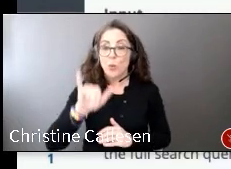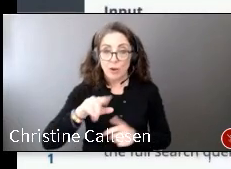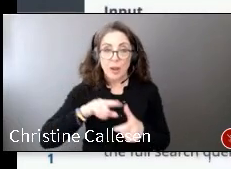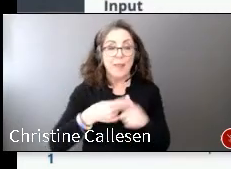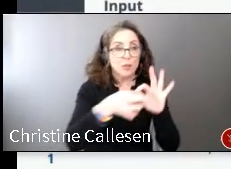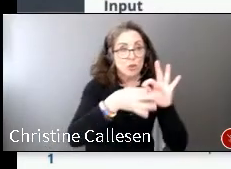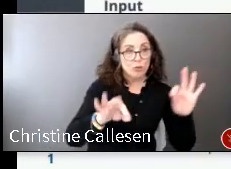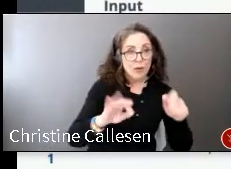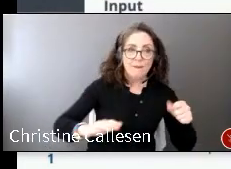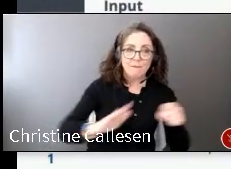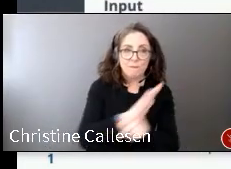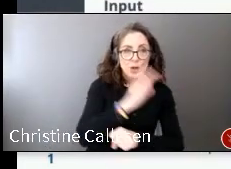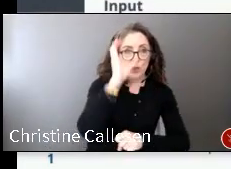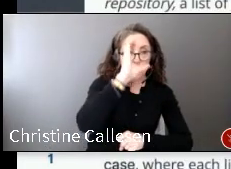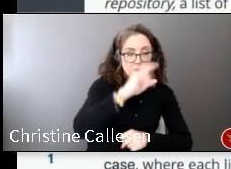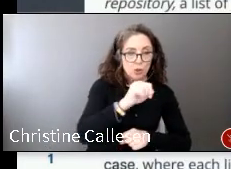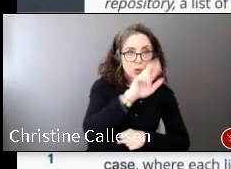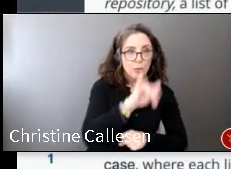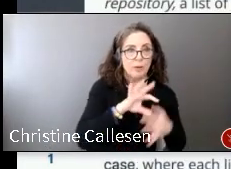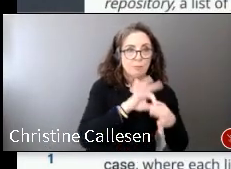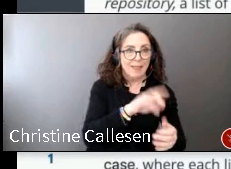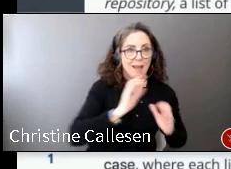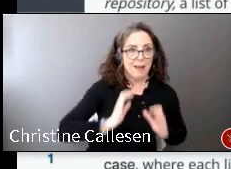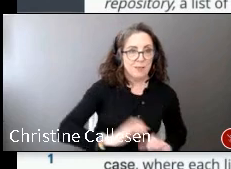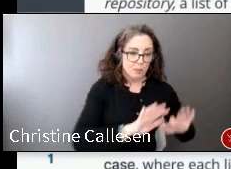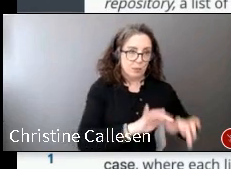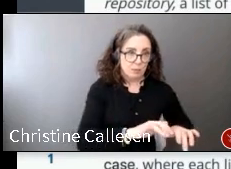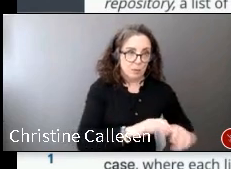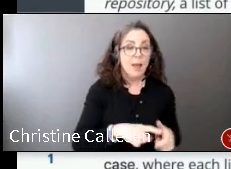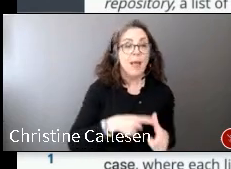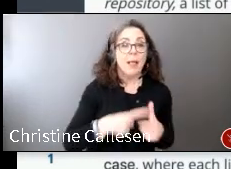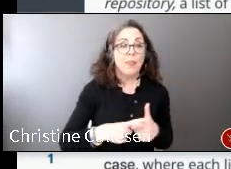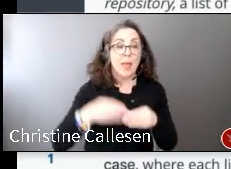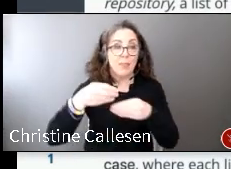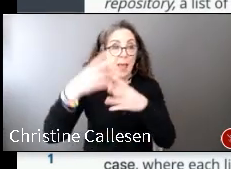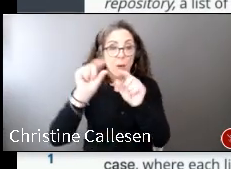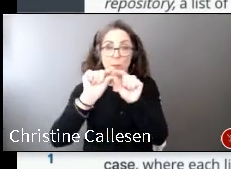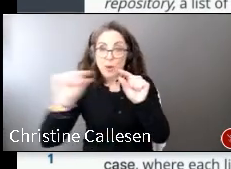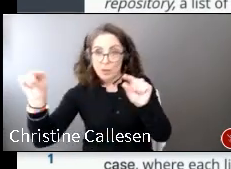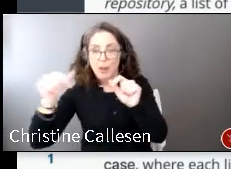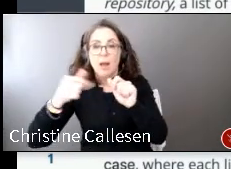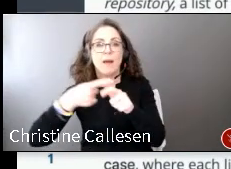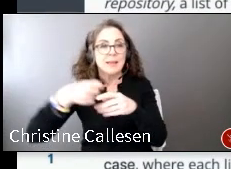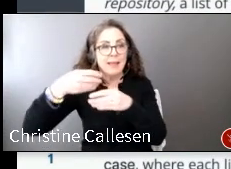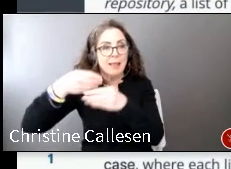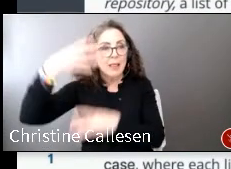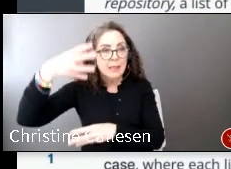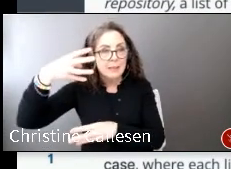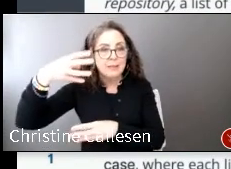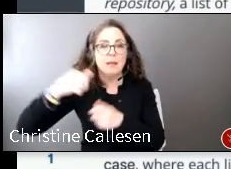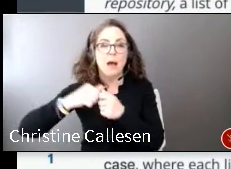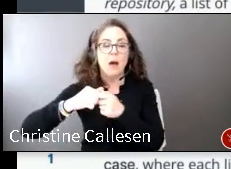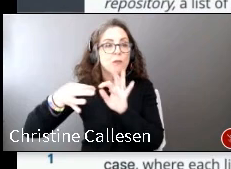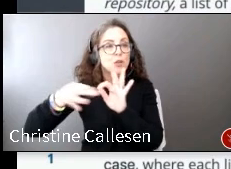full search query of the customer. And the output from the signature we can see is a list of